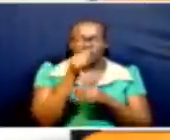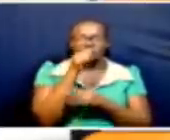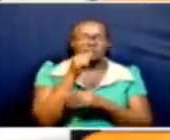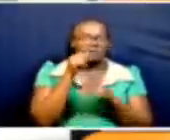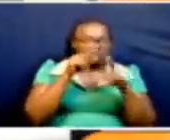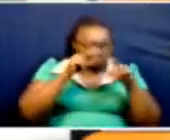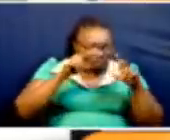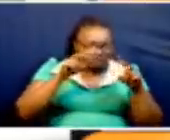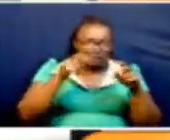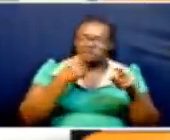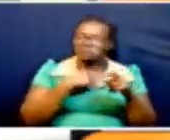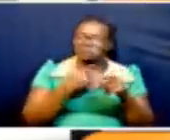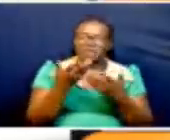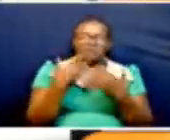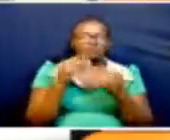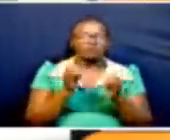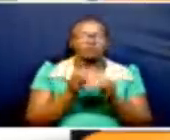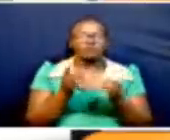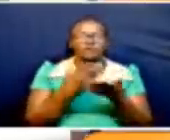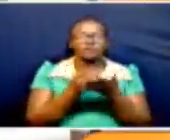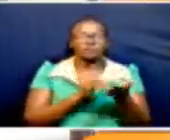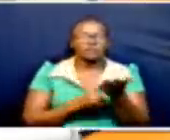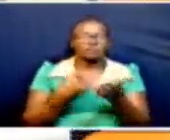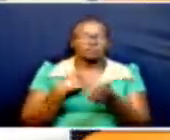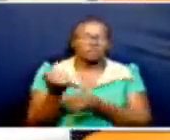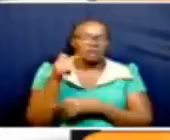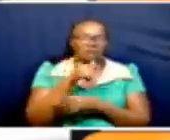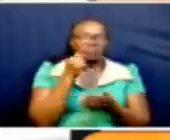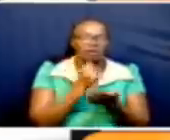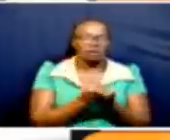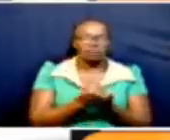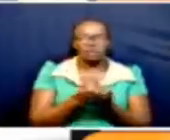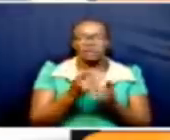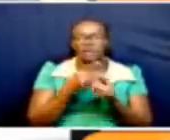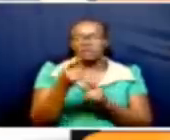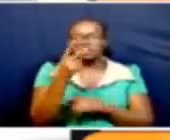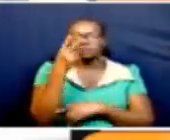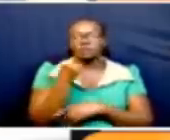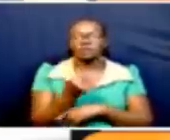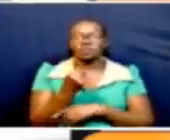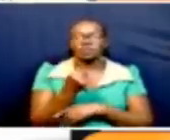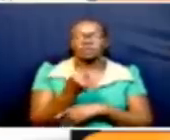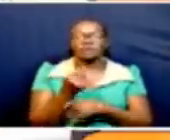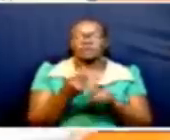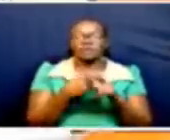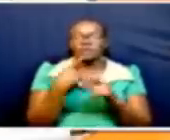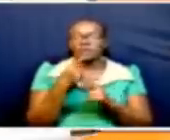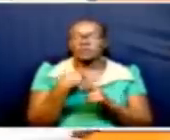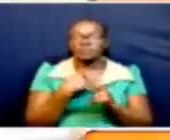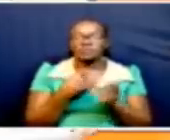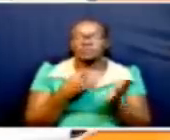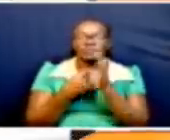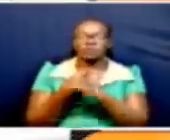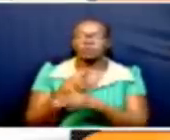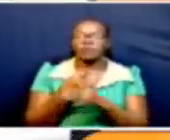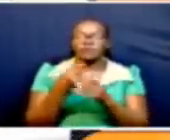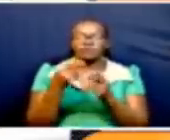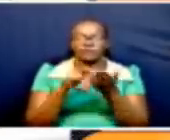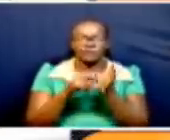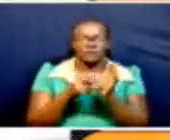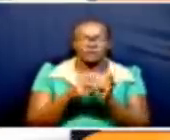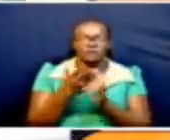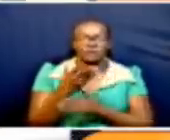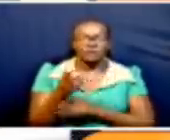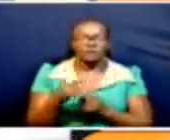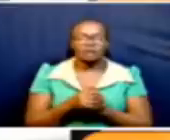used to come to the office and when I want to rush something and they tell me, no, go back and get ABCD. Like when we did Pariwanja la Miadarati, it reached to a